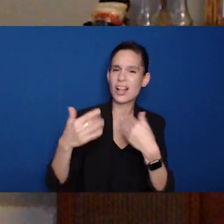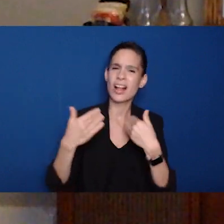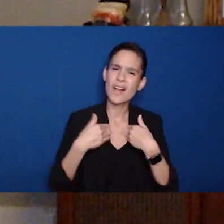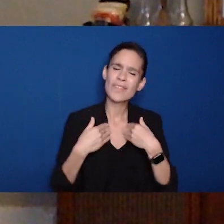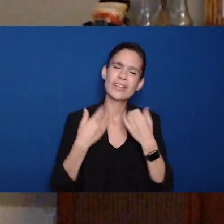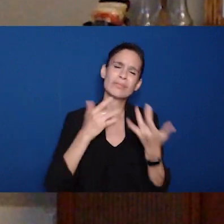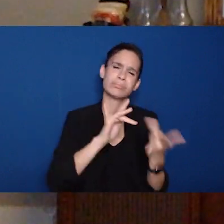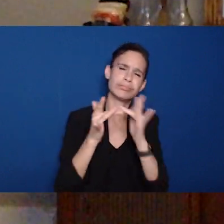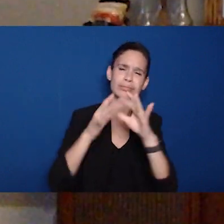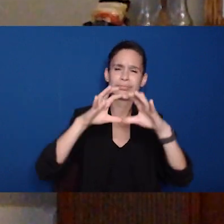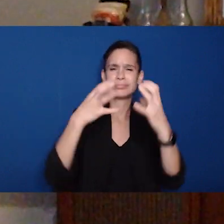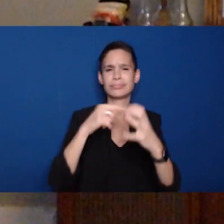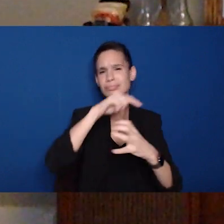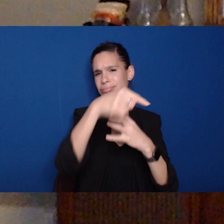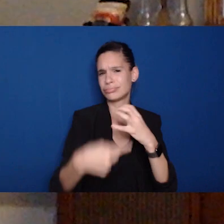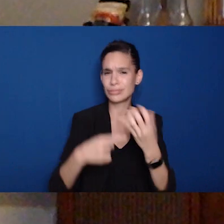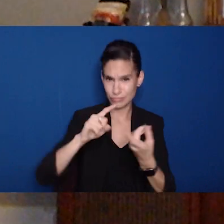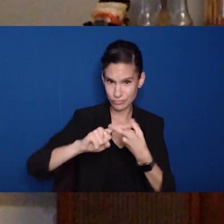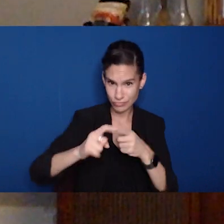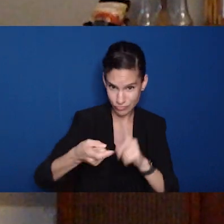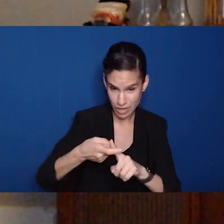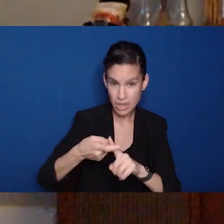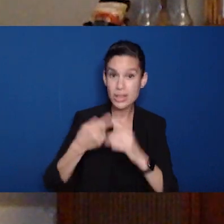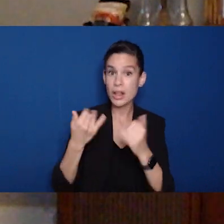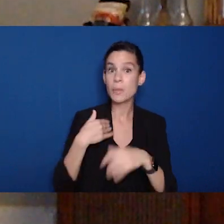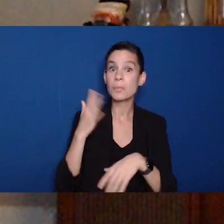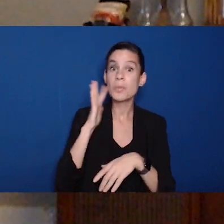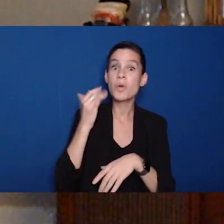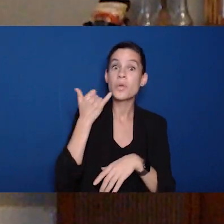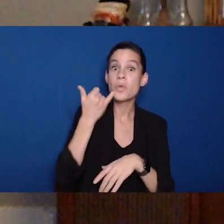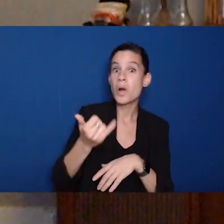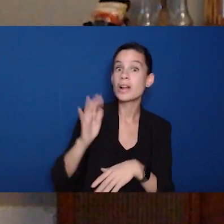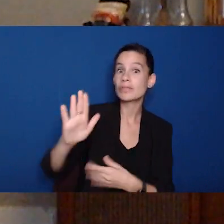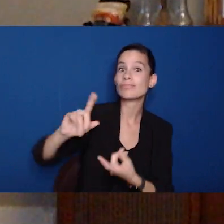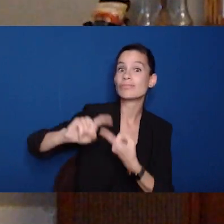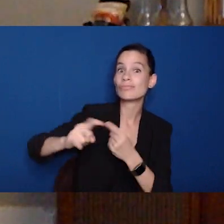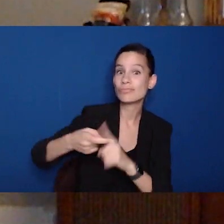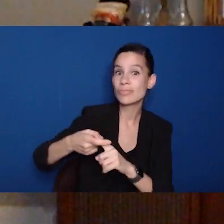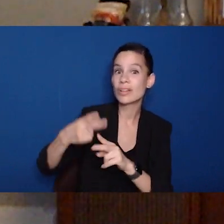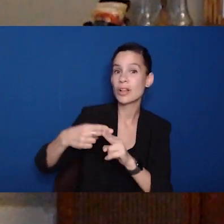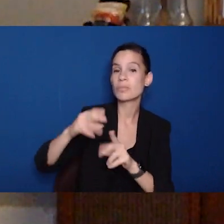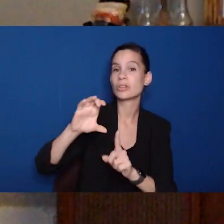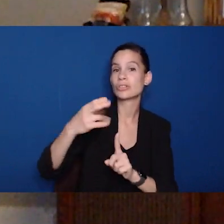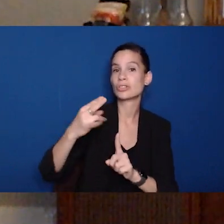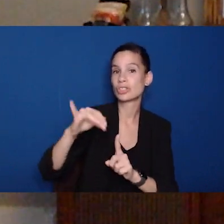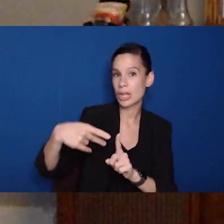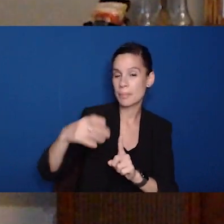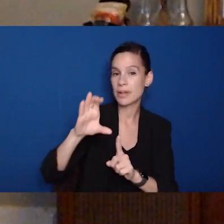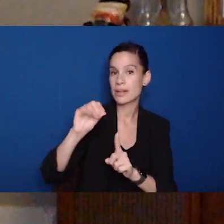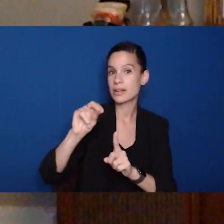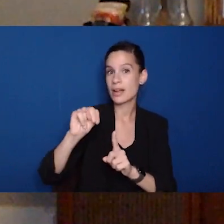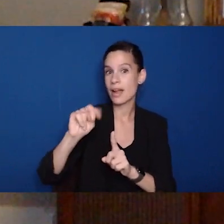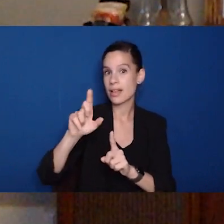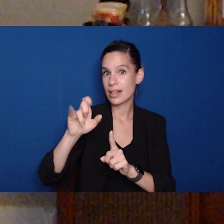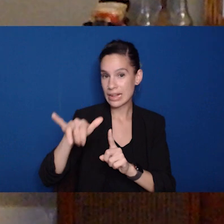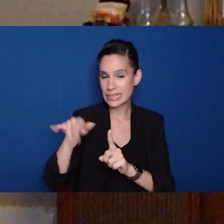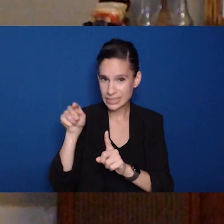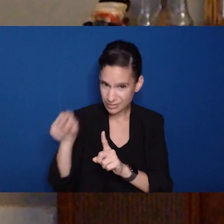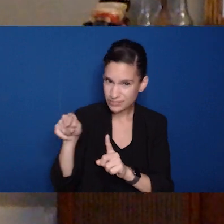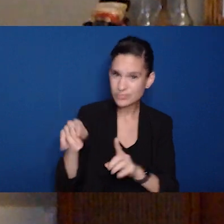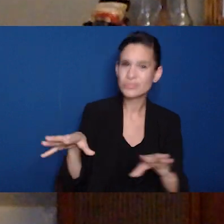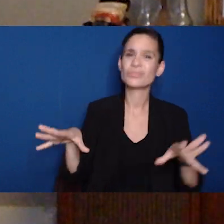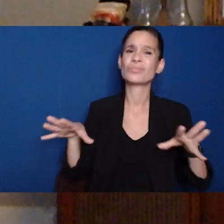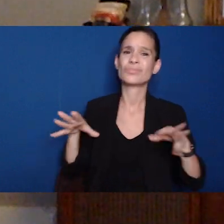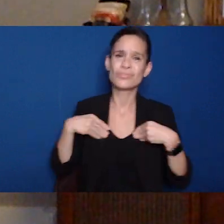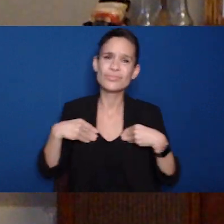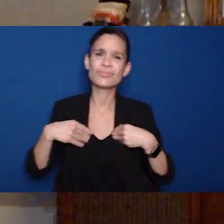Gabriel is a huge wealth of friends all around the world. And so I now want to call one of his friends named Chip